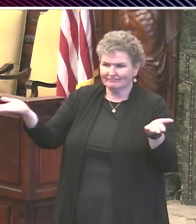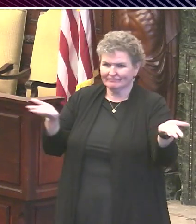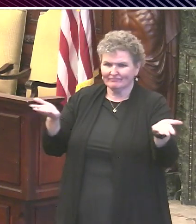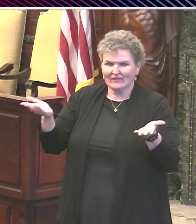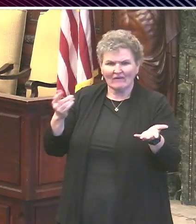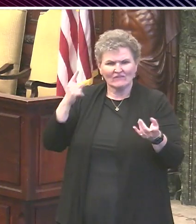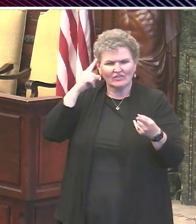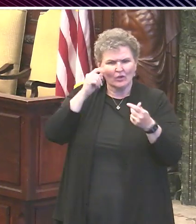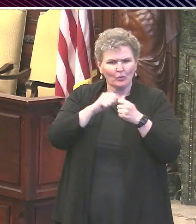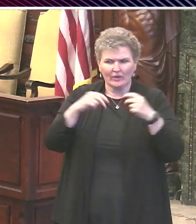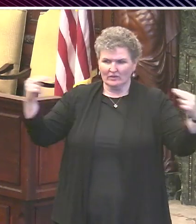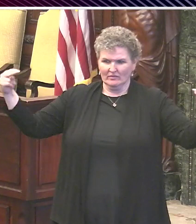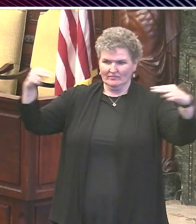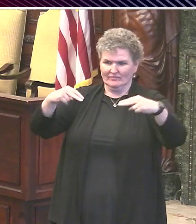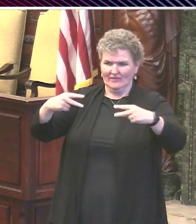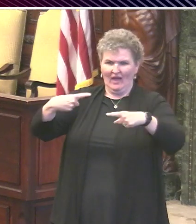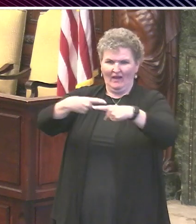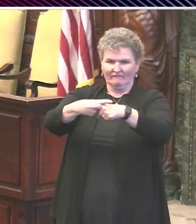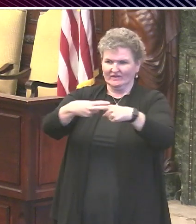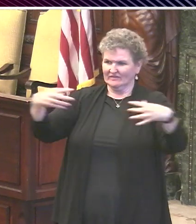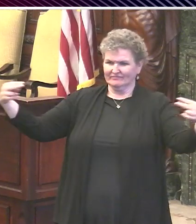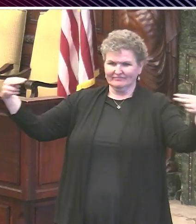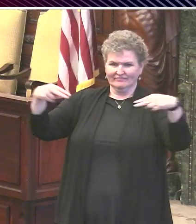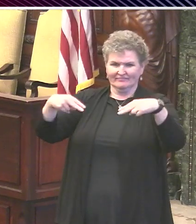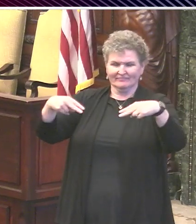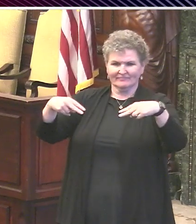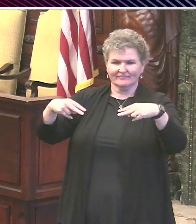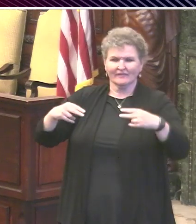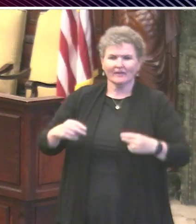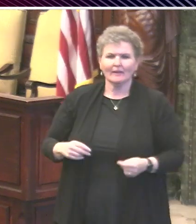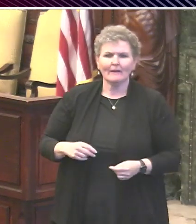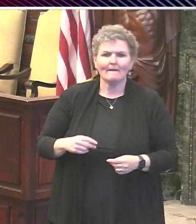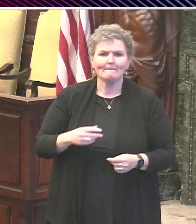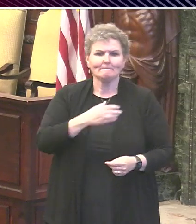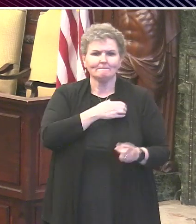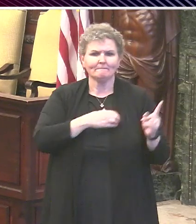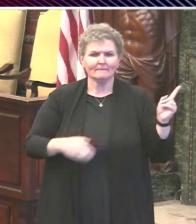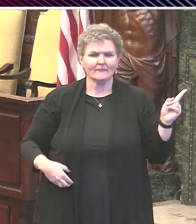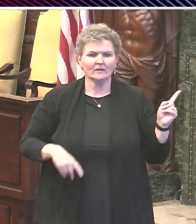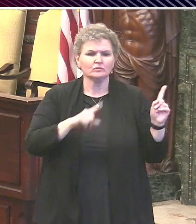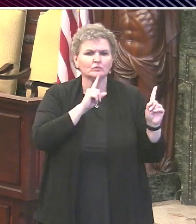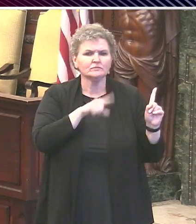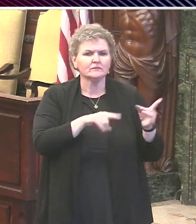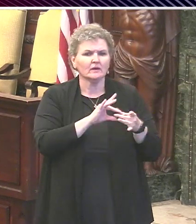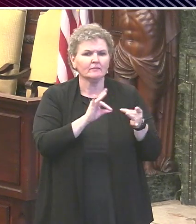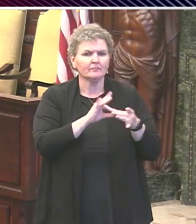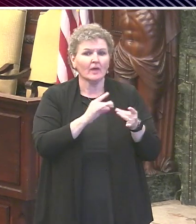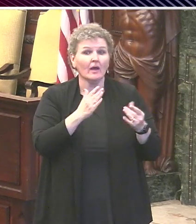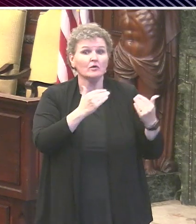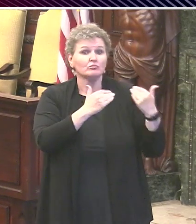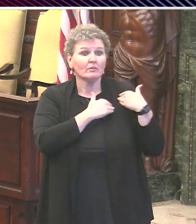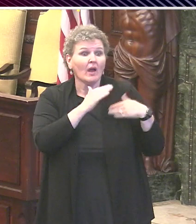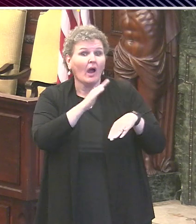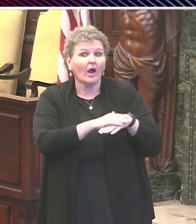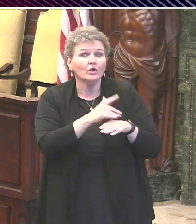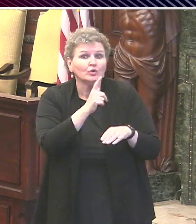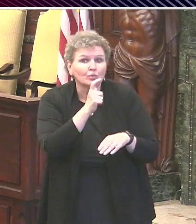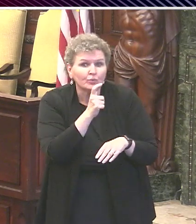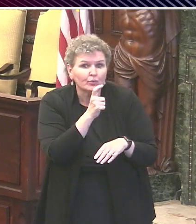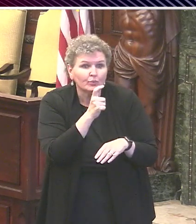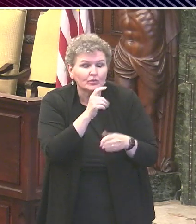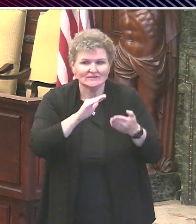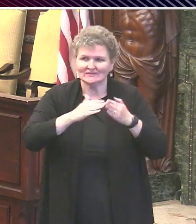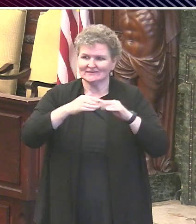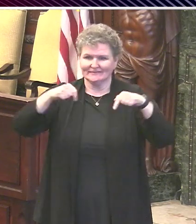I'm the mayor. I have a responsibility to all the citizens of the city. And these folks that are in this encampment are also citizens of the city. And the people who live